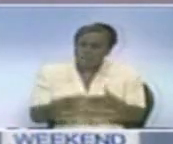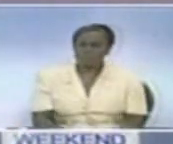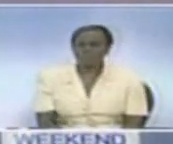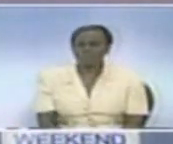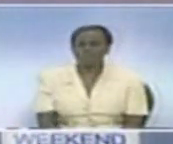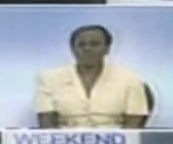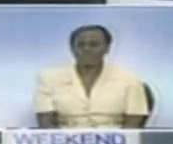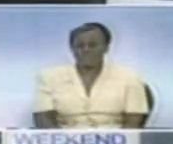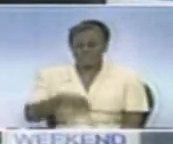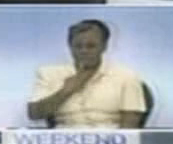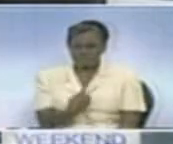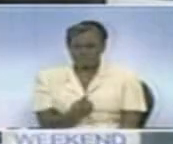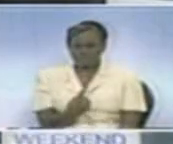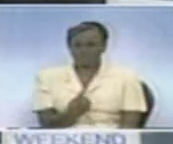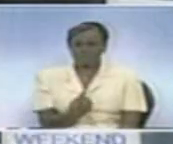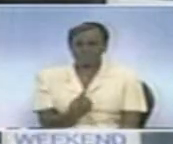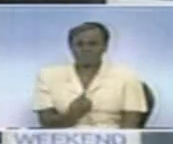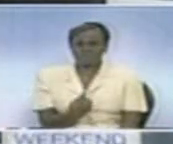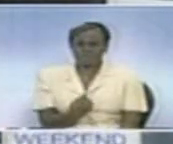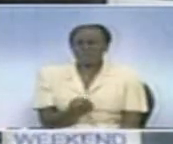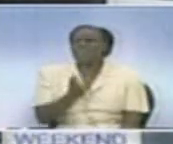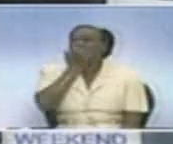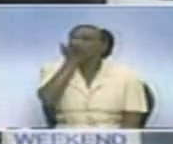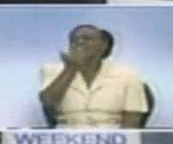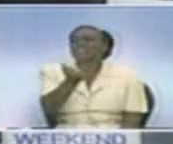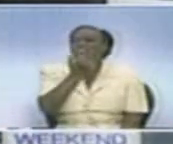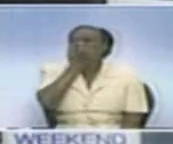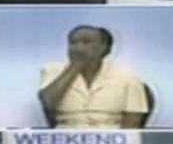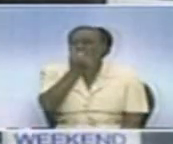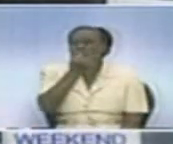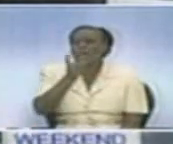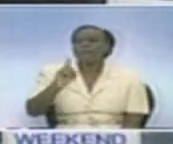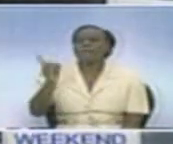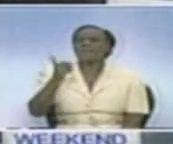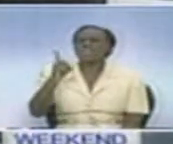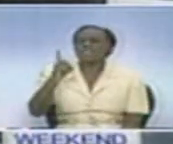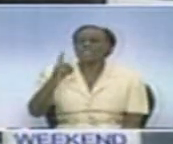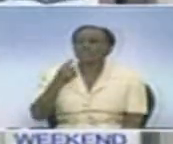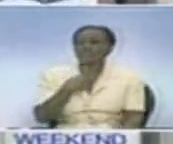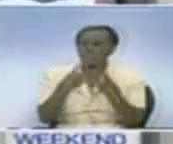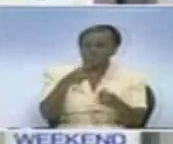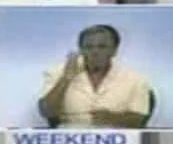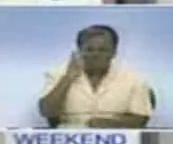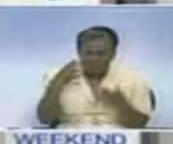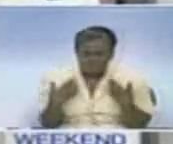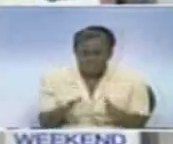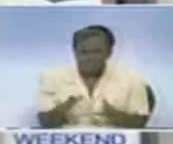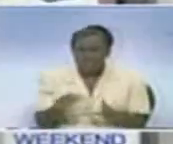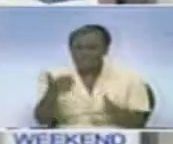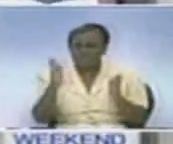know, for me, that ignorance, you saw it in the presidential debate last year, you saw it. Somebody